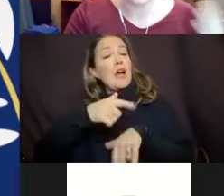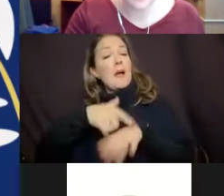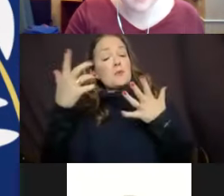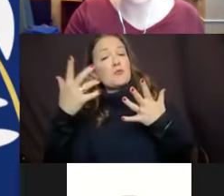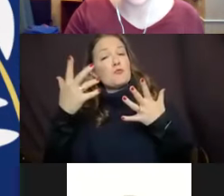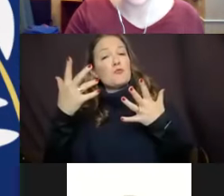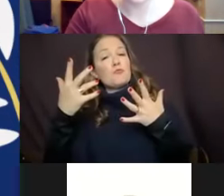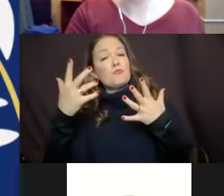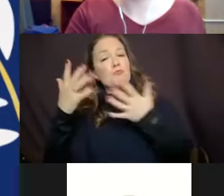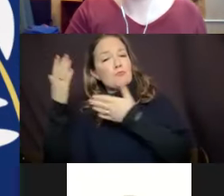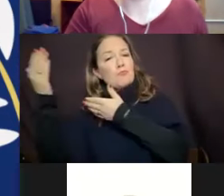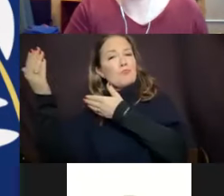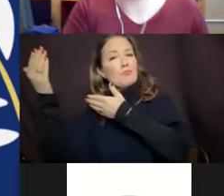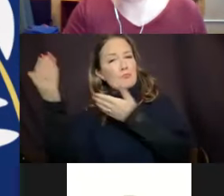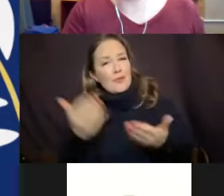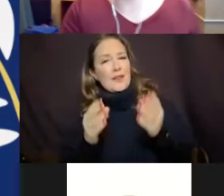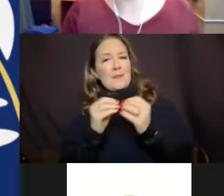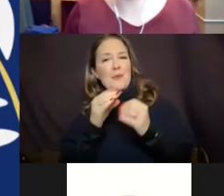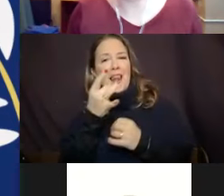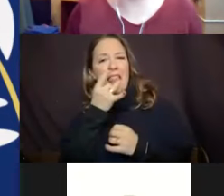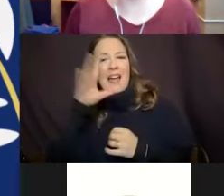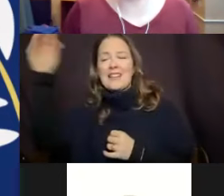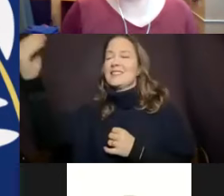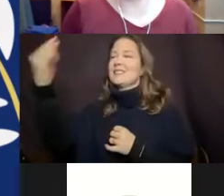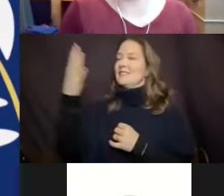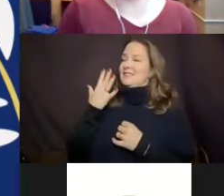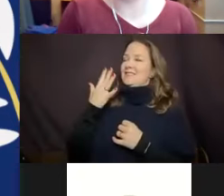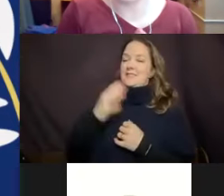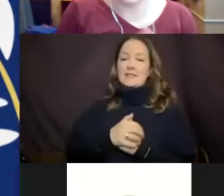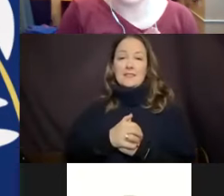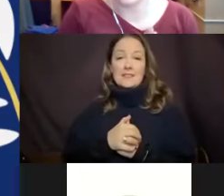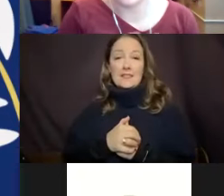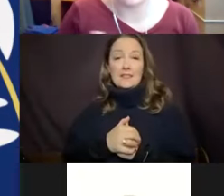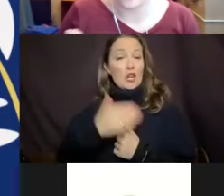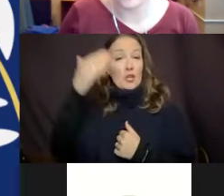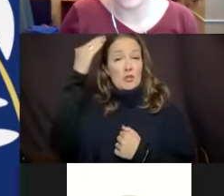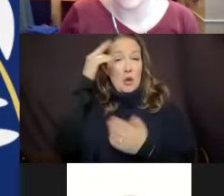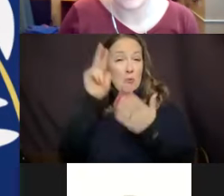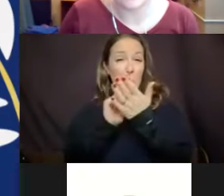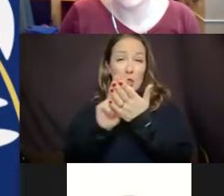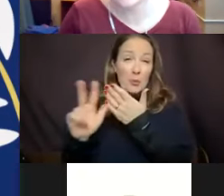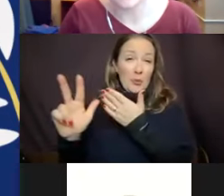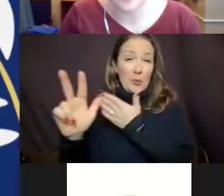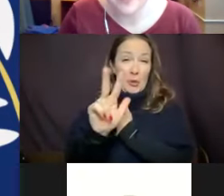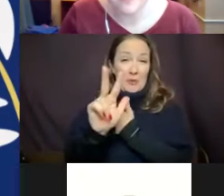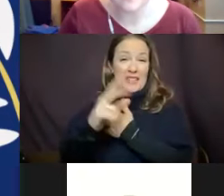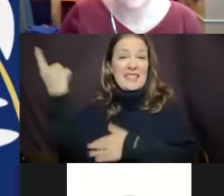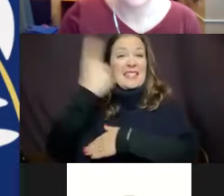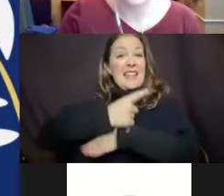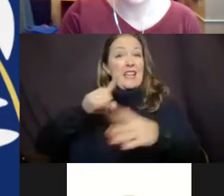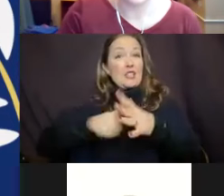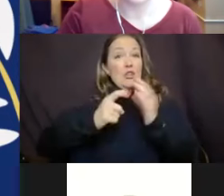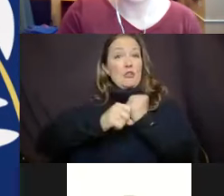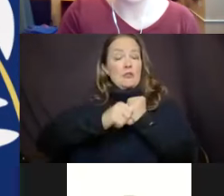to bring in the light. Like, think about it. In just a few weeks, the days are going to start to get longer again, little by